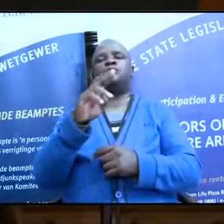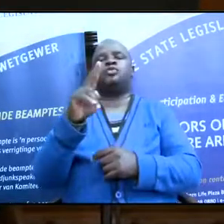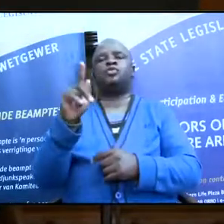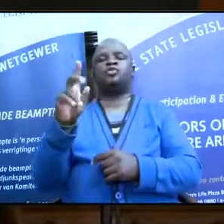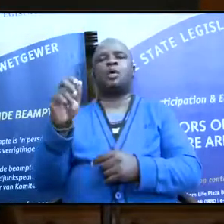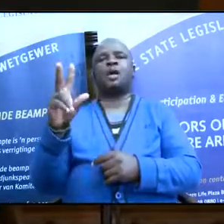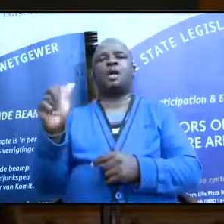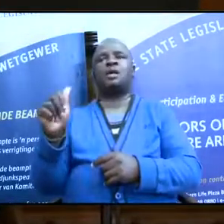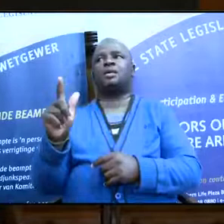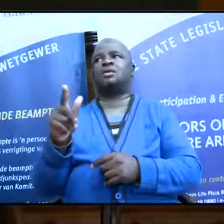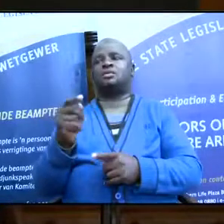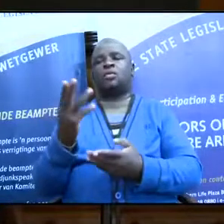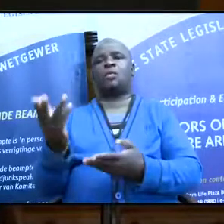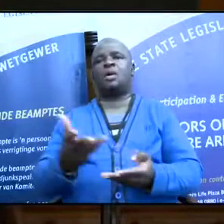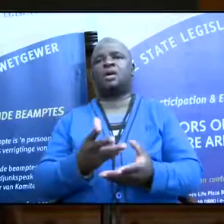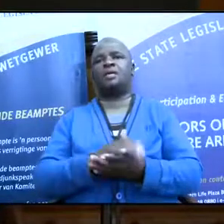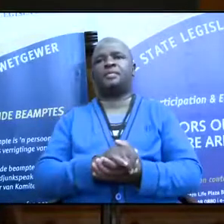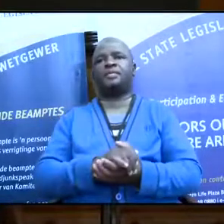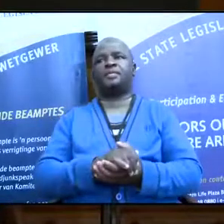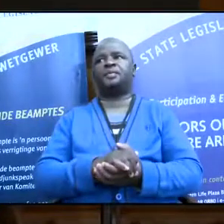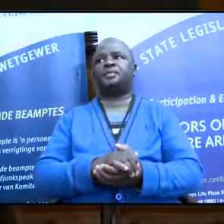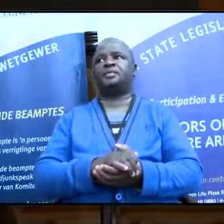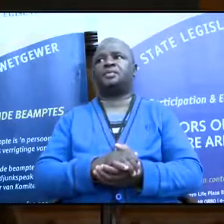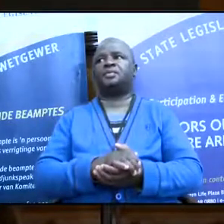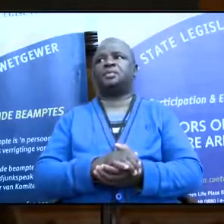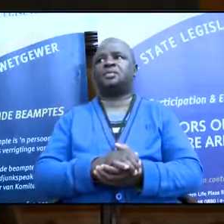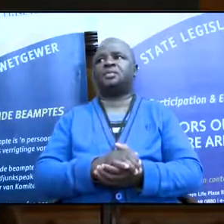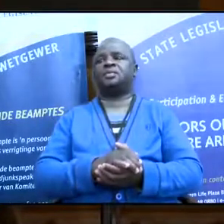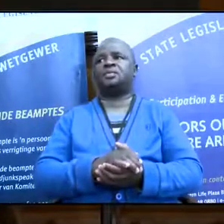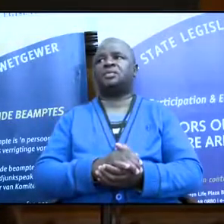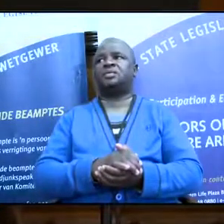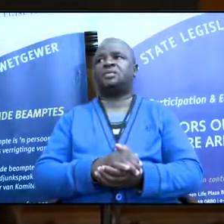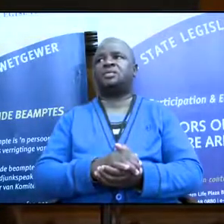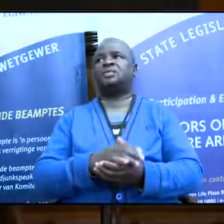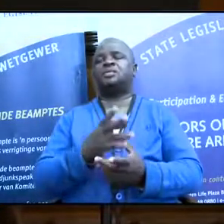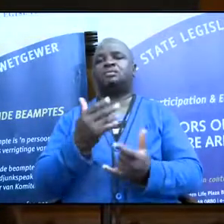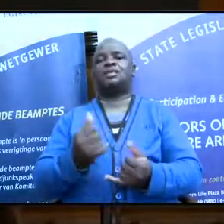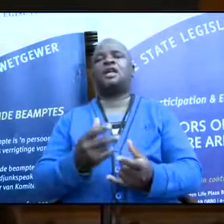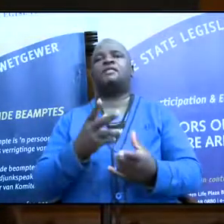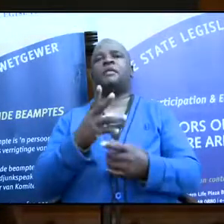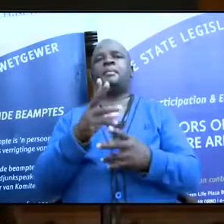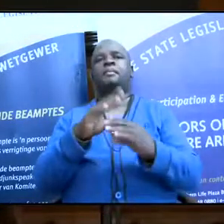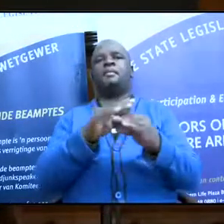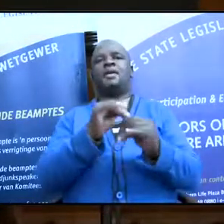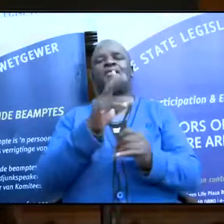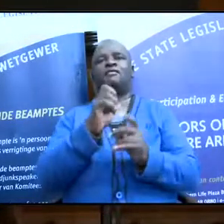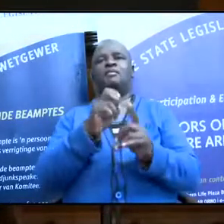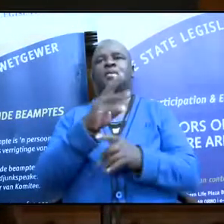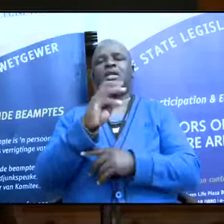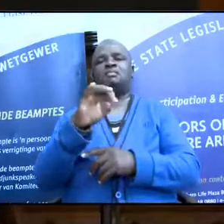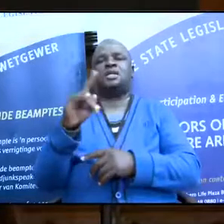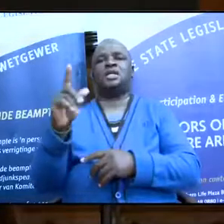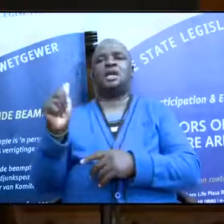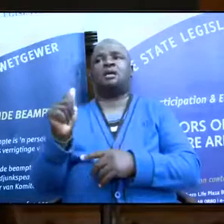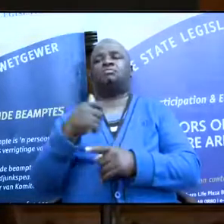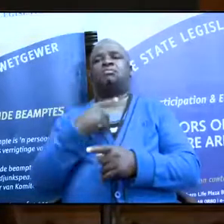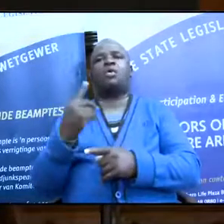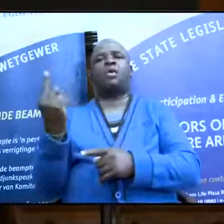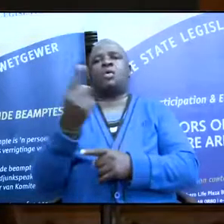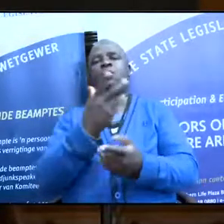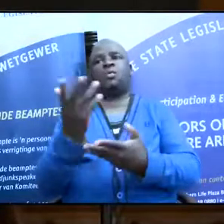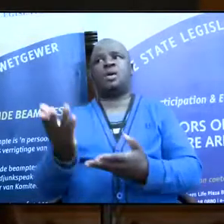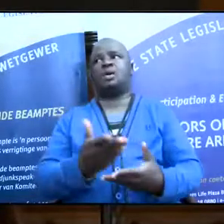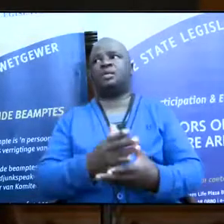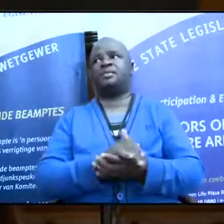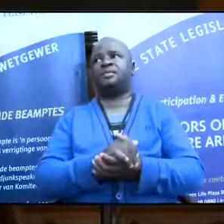ourselves almost we are welcome and then we are also having the media the amazing work you are